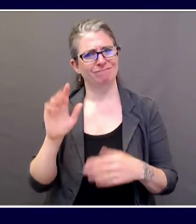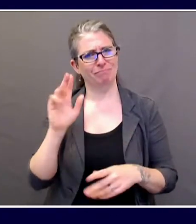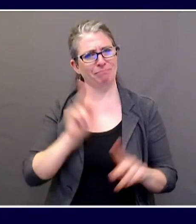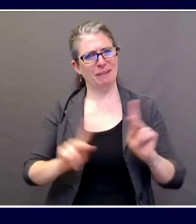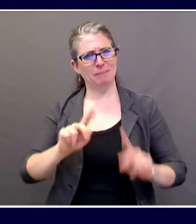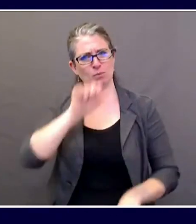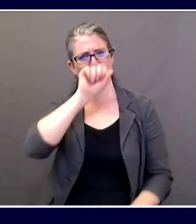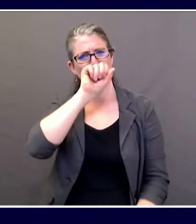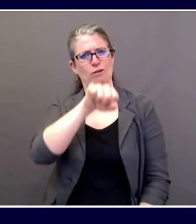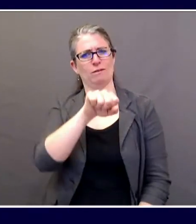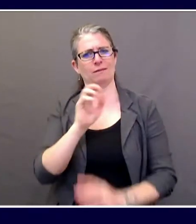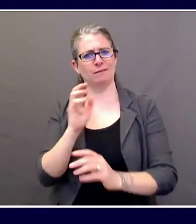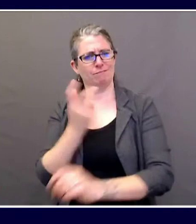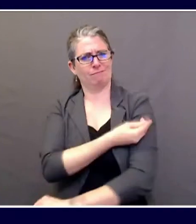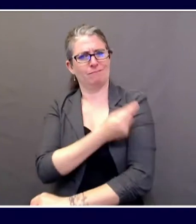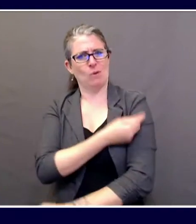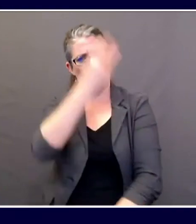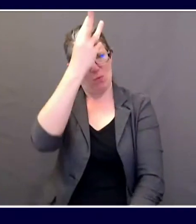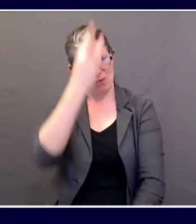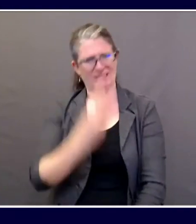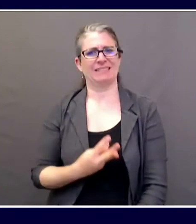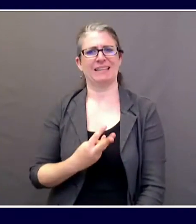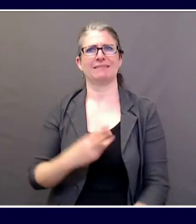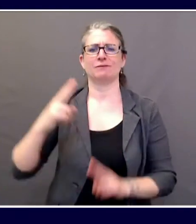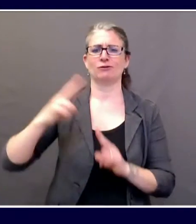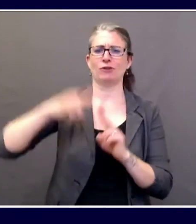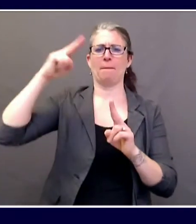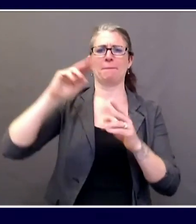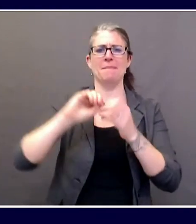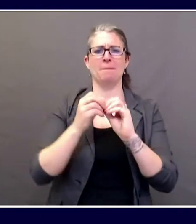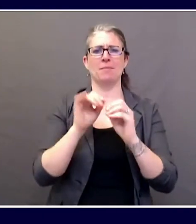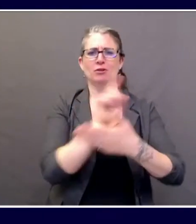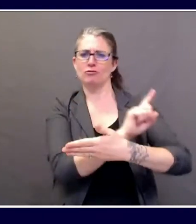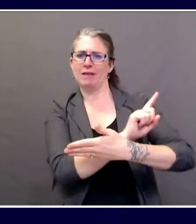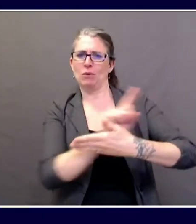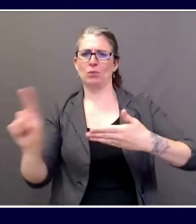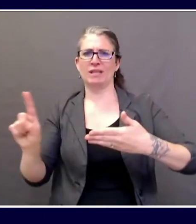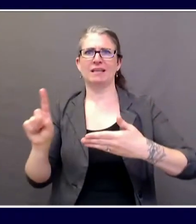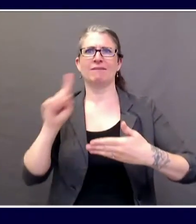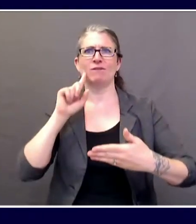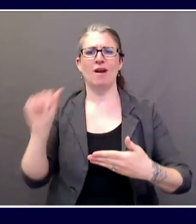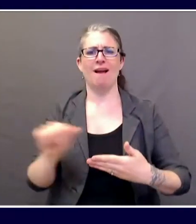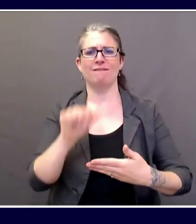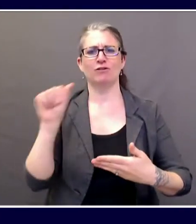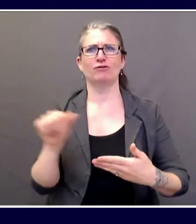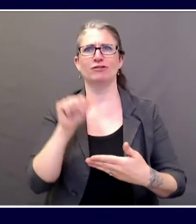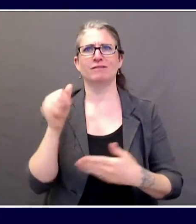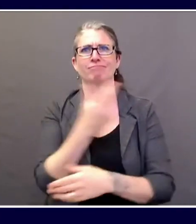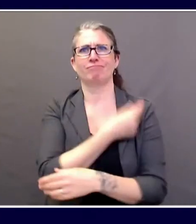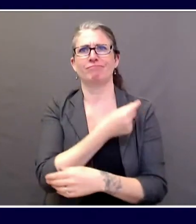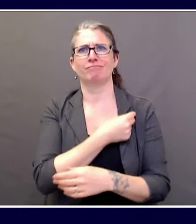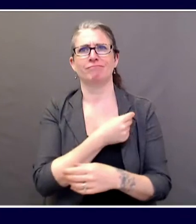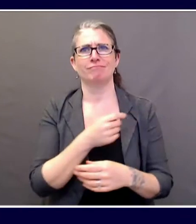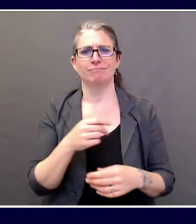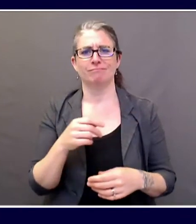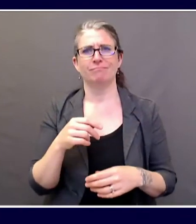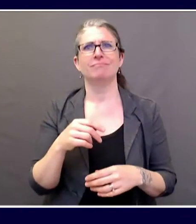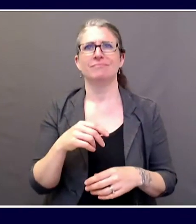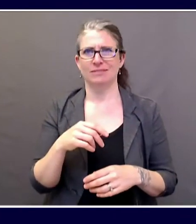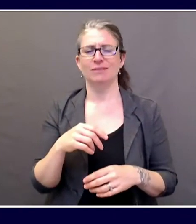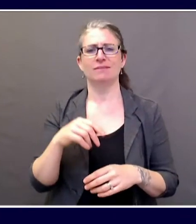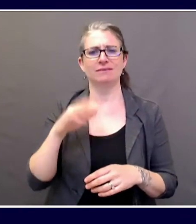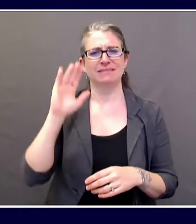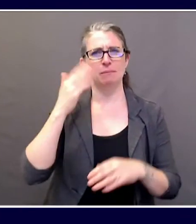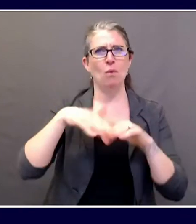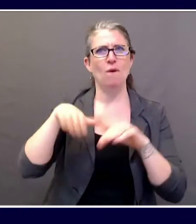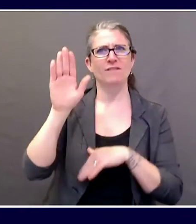has administered more than 10,000 first and final doses in a single day, correct? You are correct. As to both